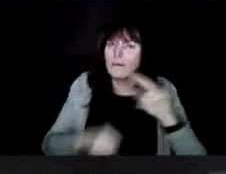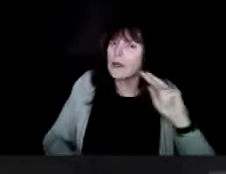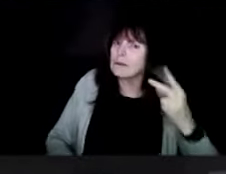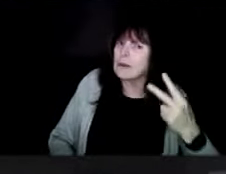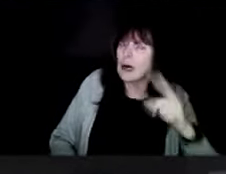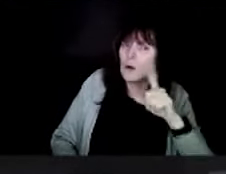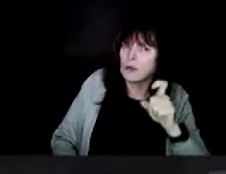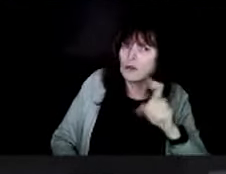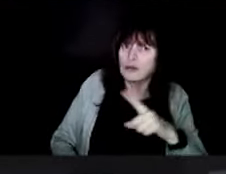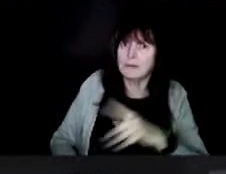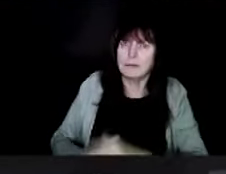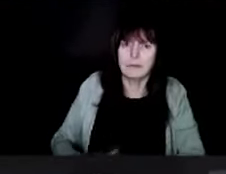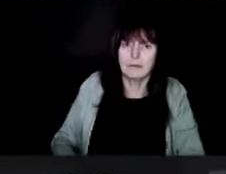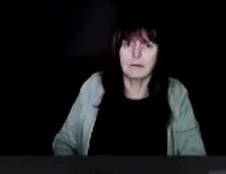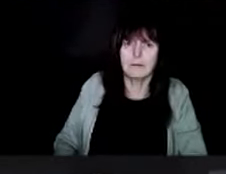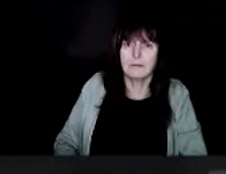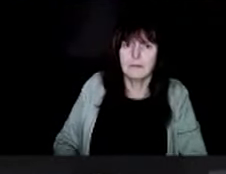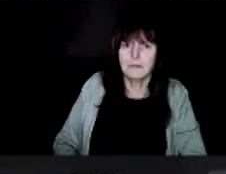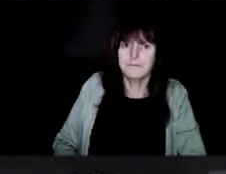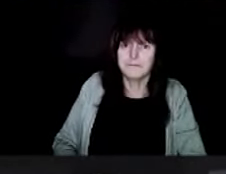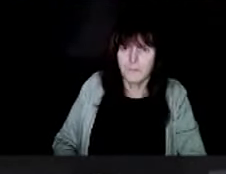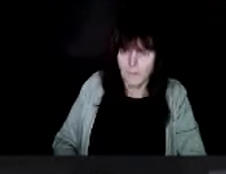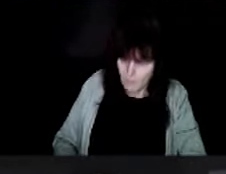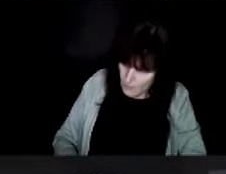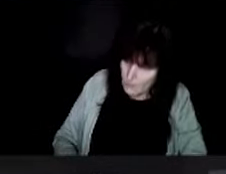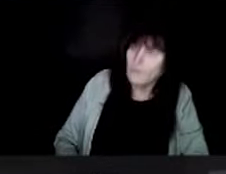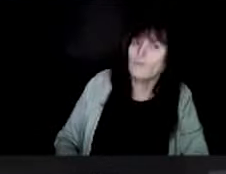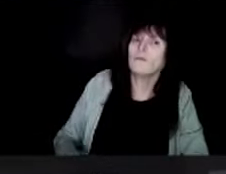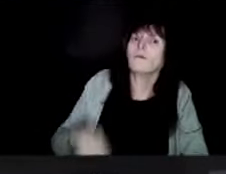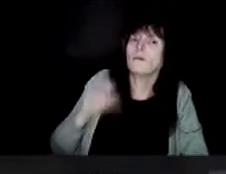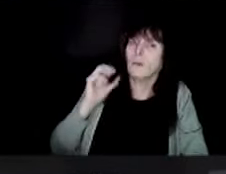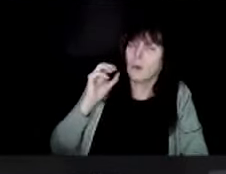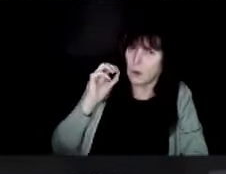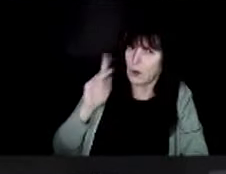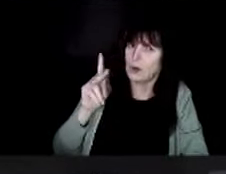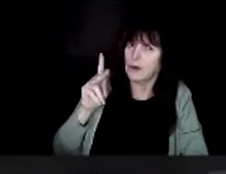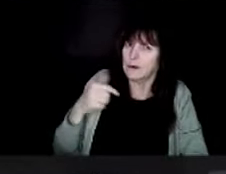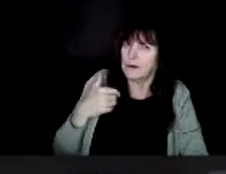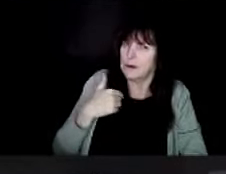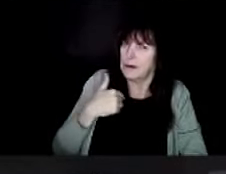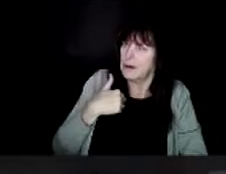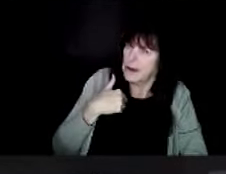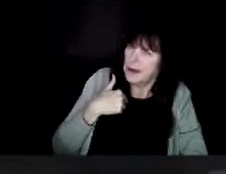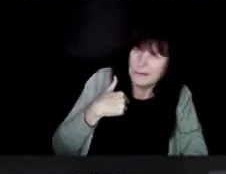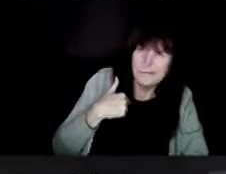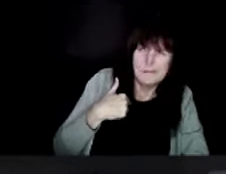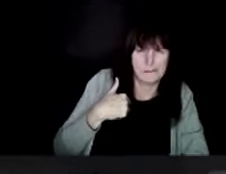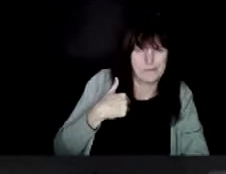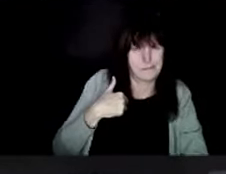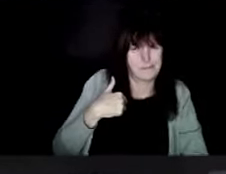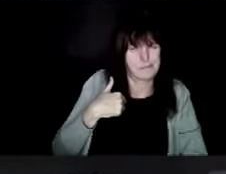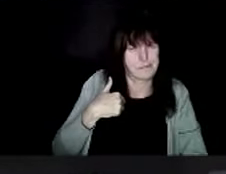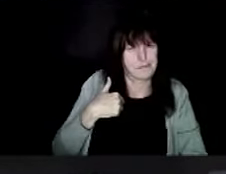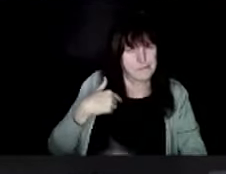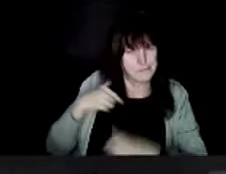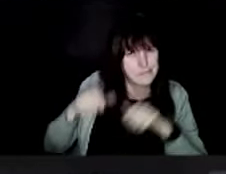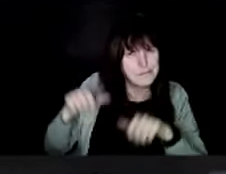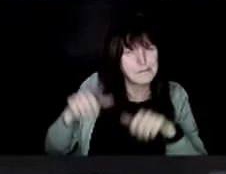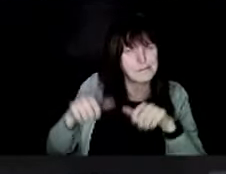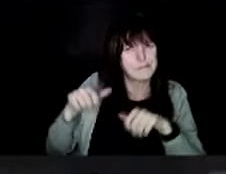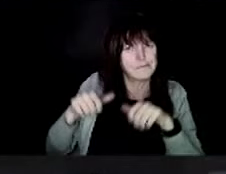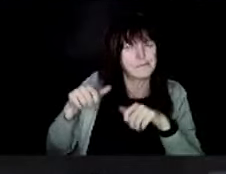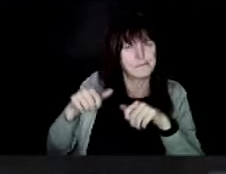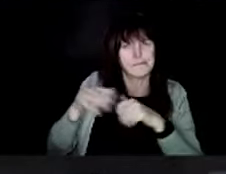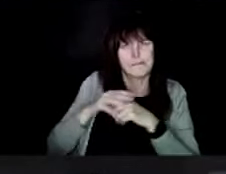Yeah, okay. So I'm not sure I totally heard how likely you think it is for the restrictions to lift